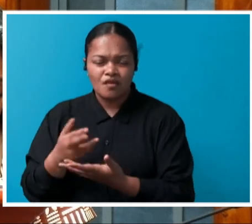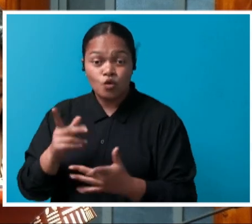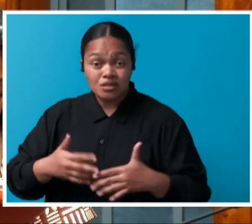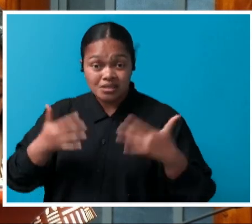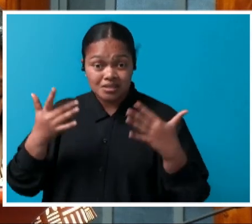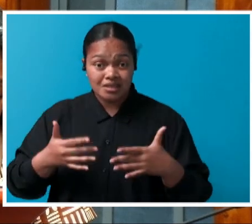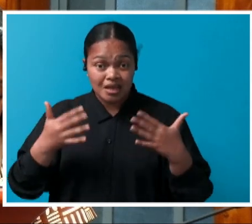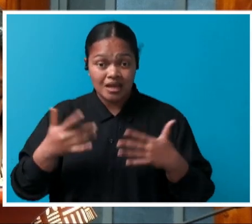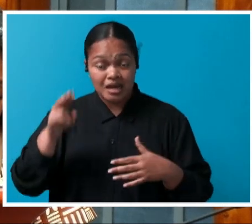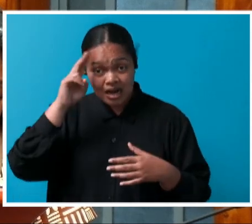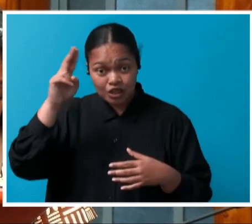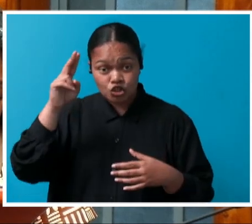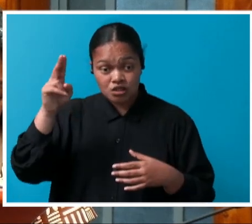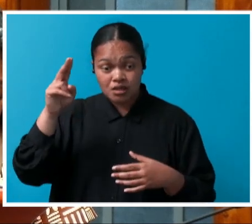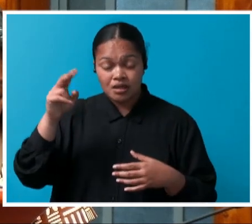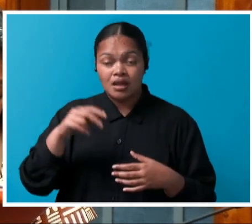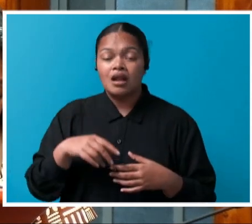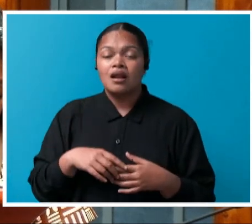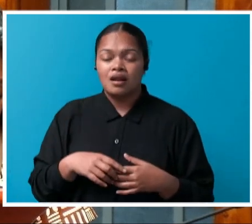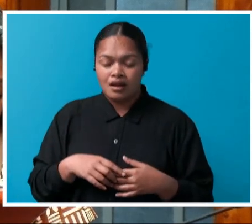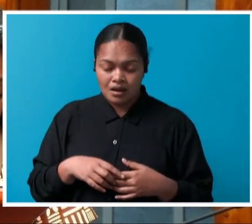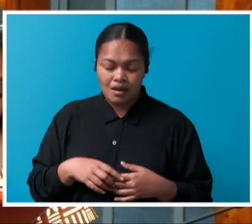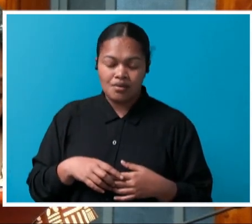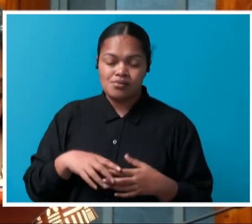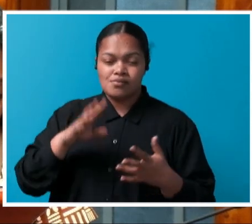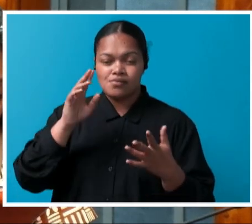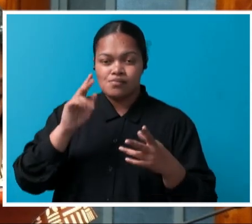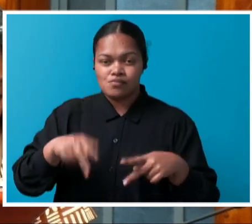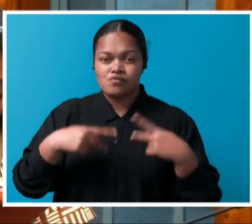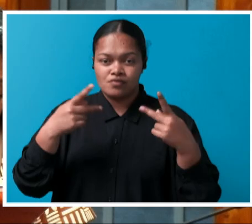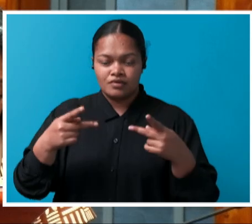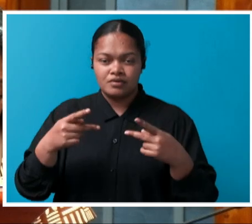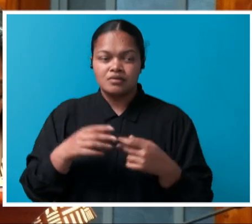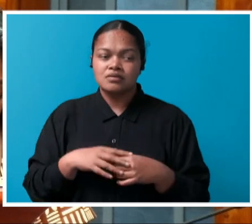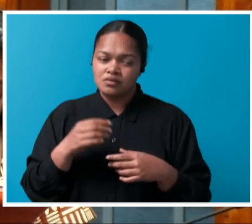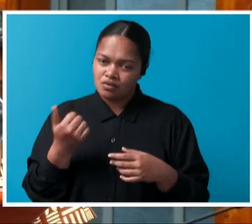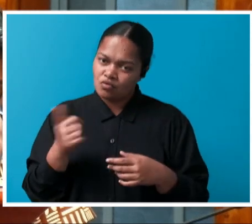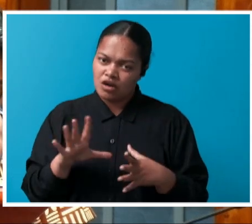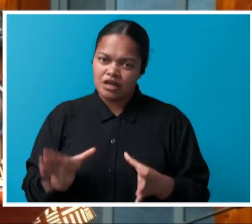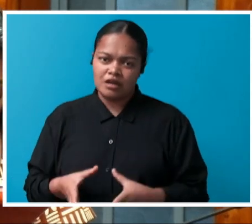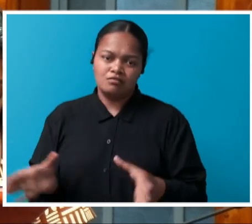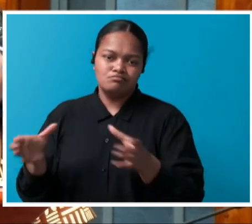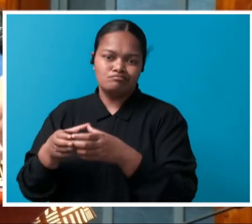national examination process, and a steering committee has been set up.